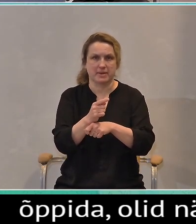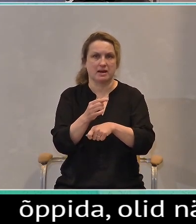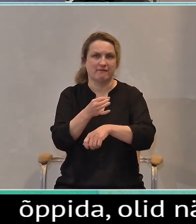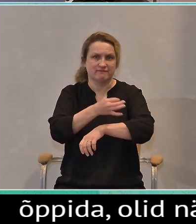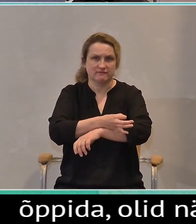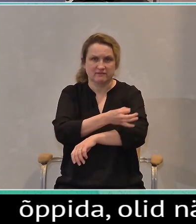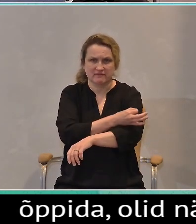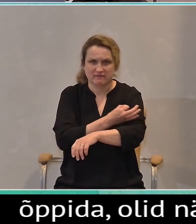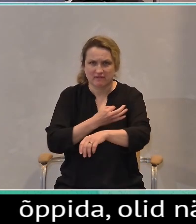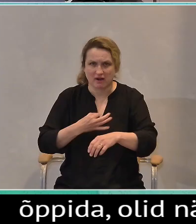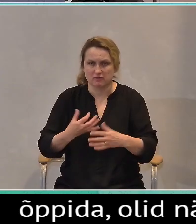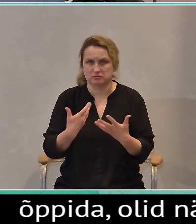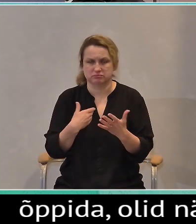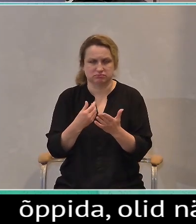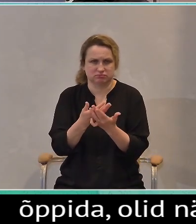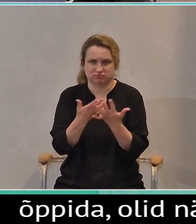differences became